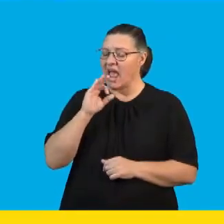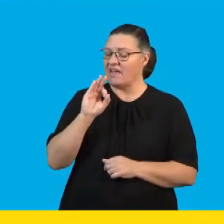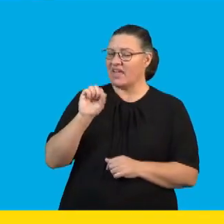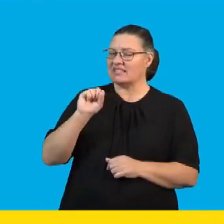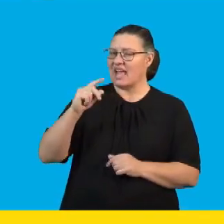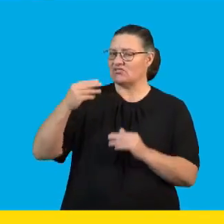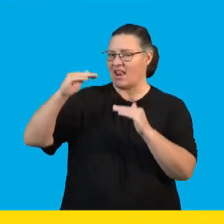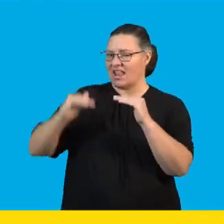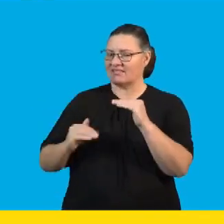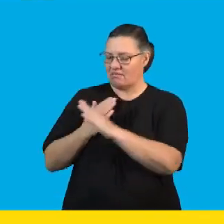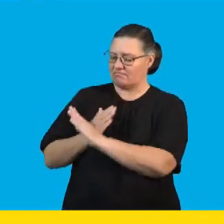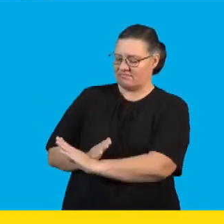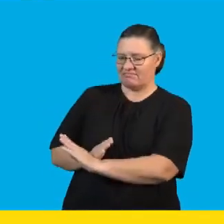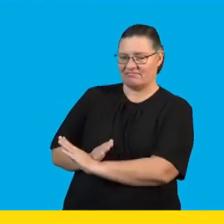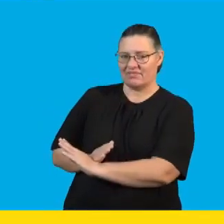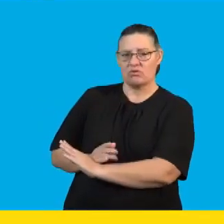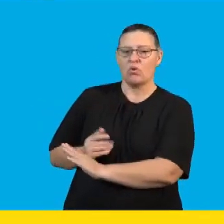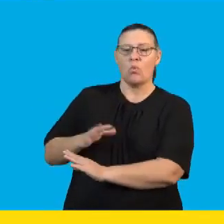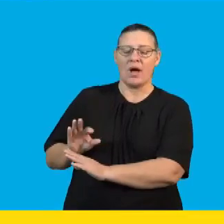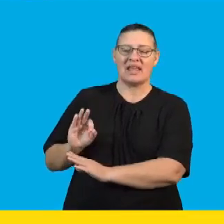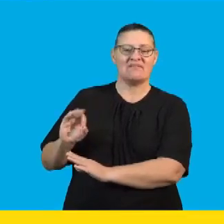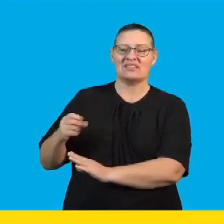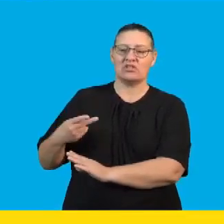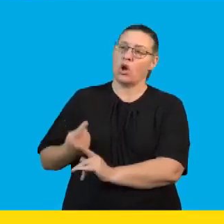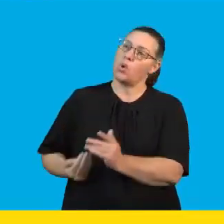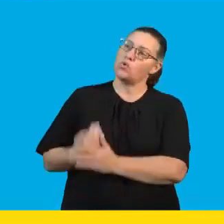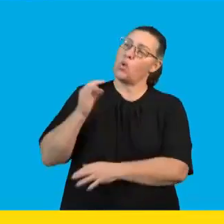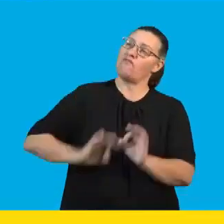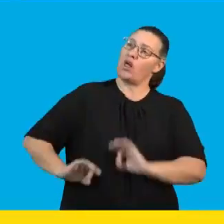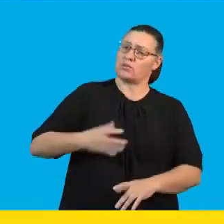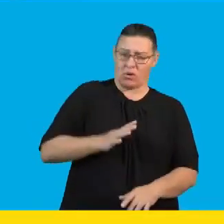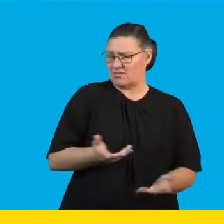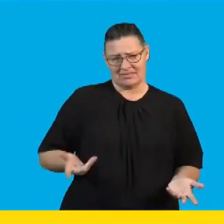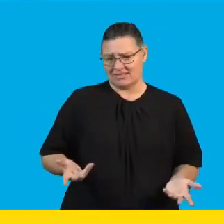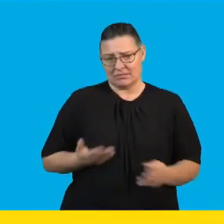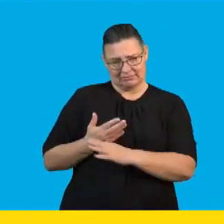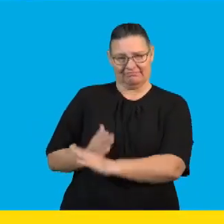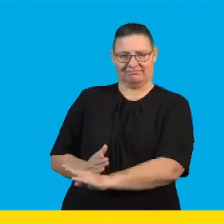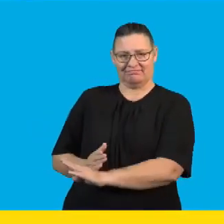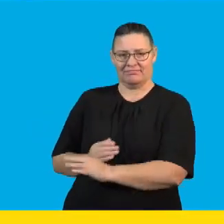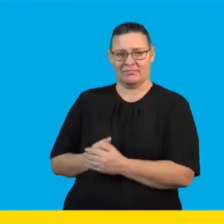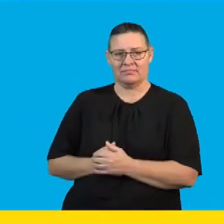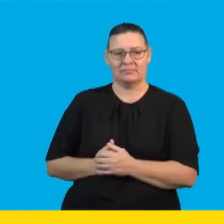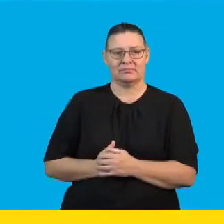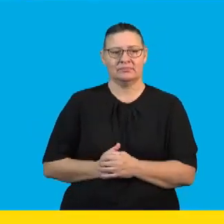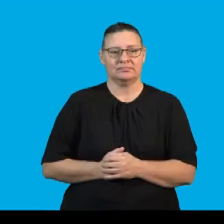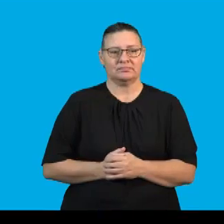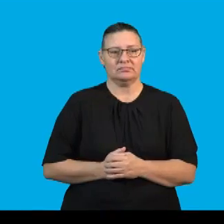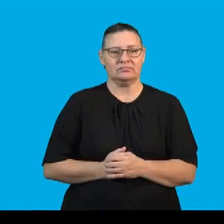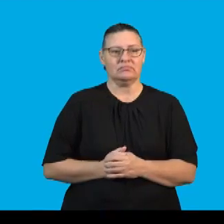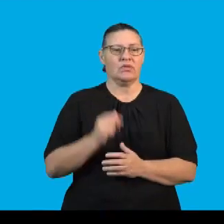means FSH, at the other hand, will be inhibited because we don't want a formation of new follicles.